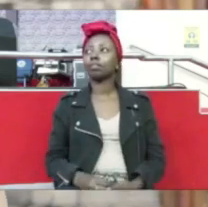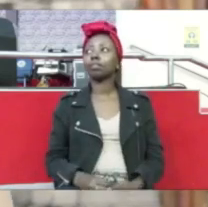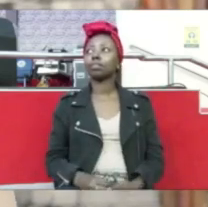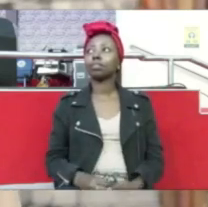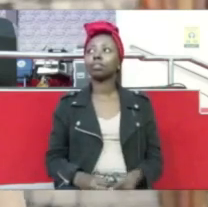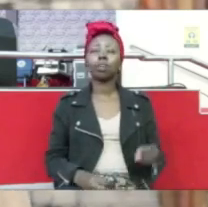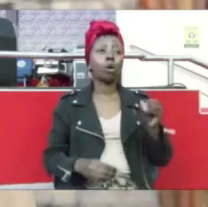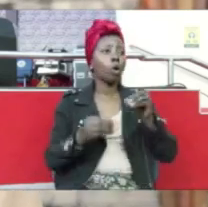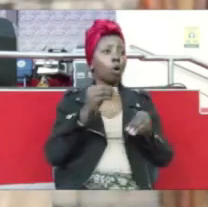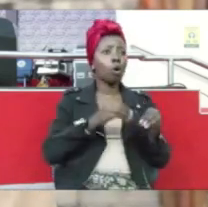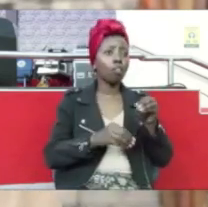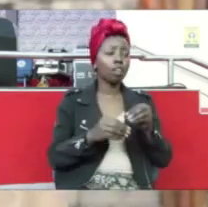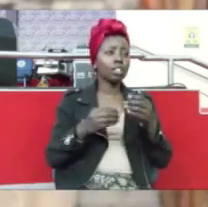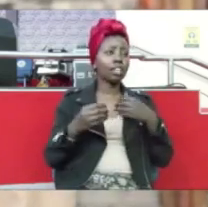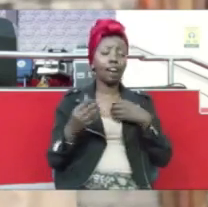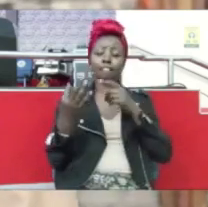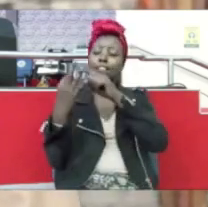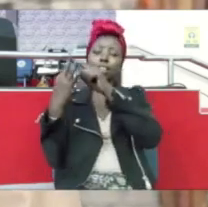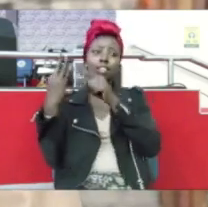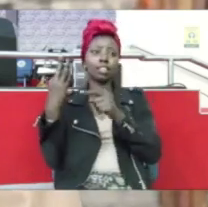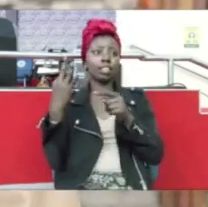are three types of offerings.